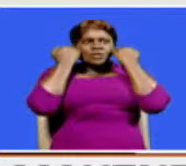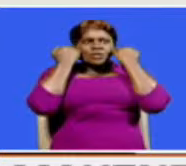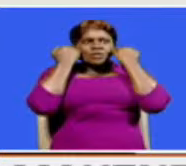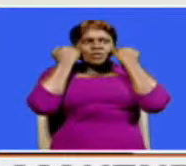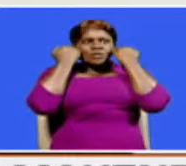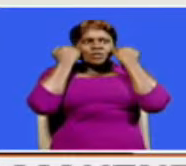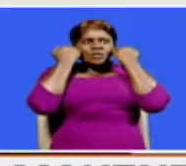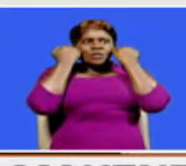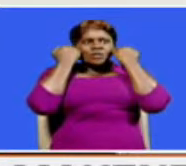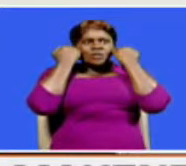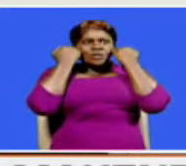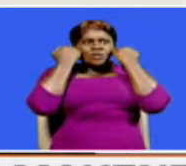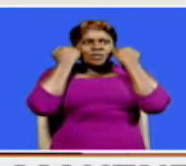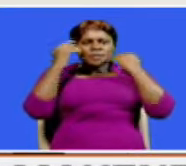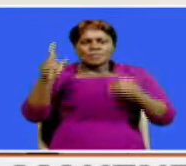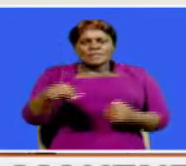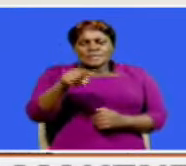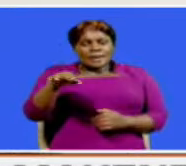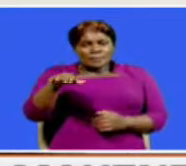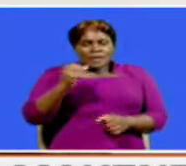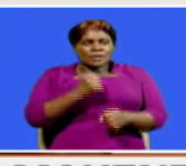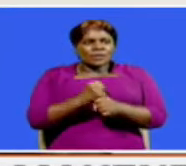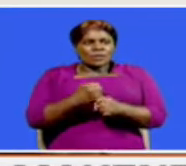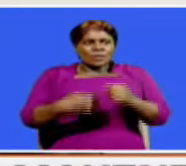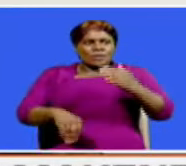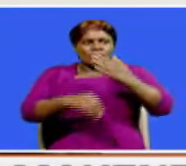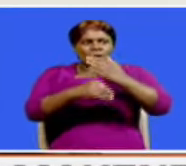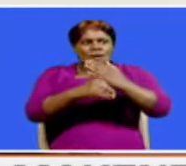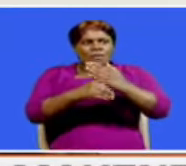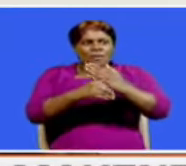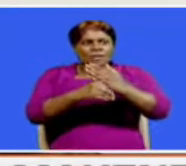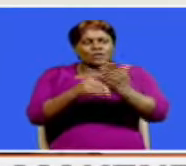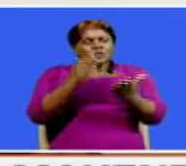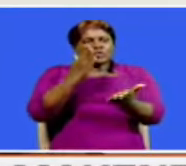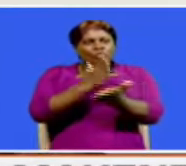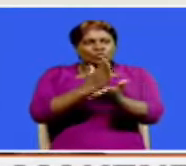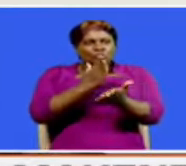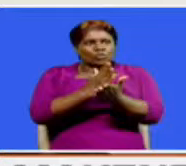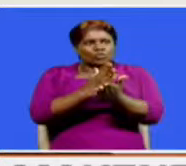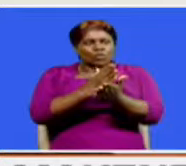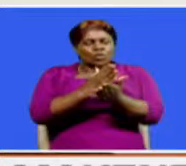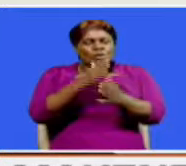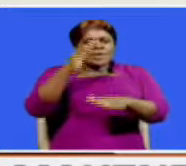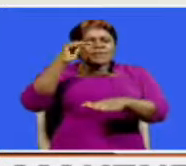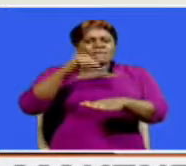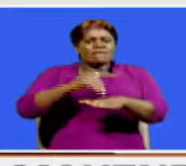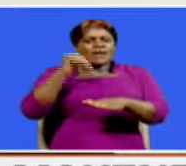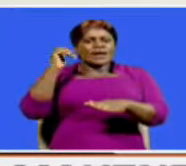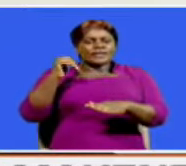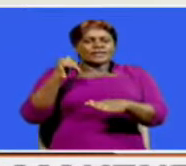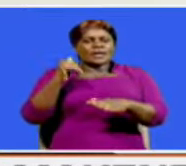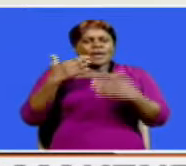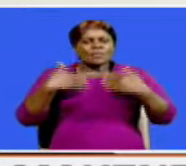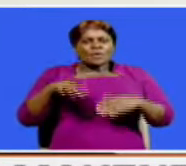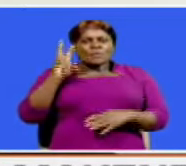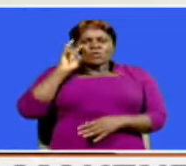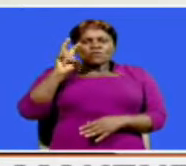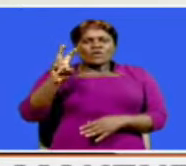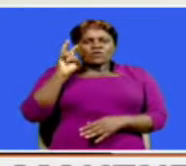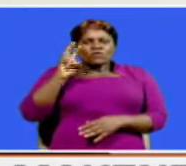such, he knowingly reoffended. In addition, indeed it is true that the long haul effects on the viewers of the